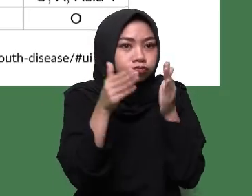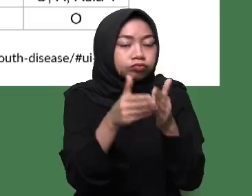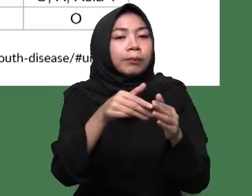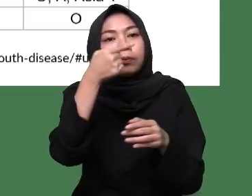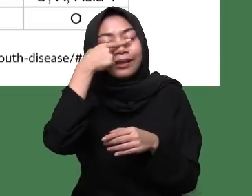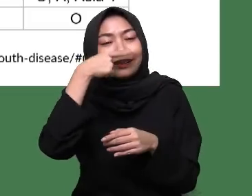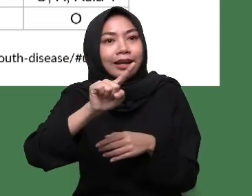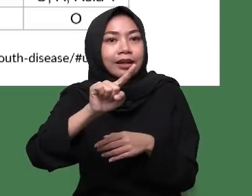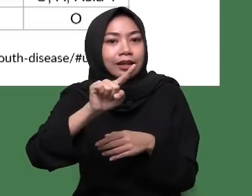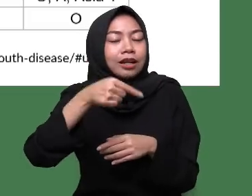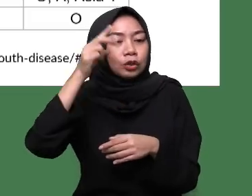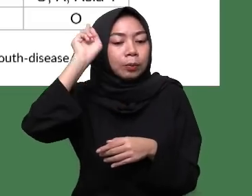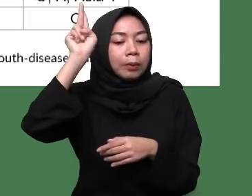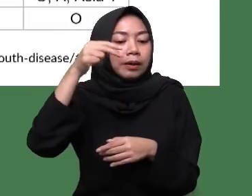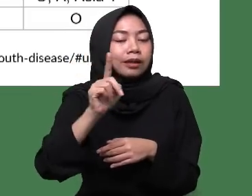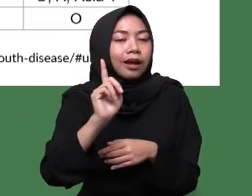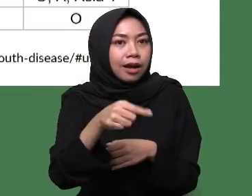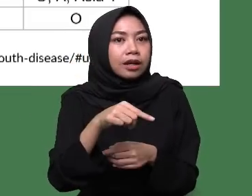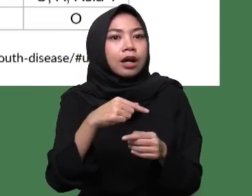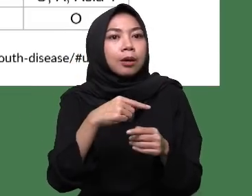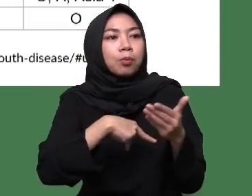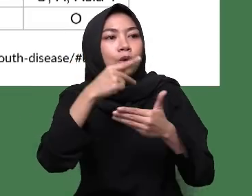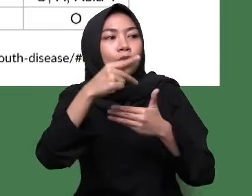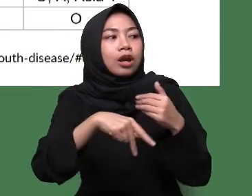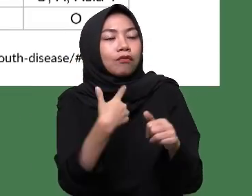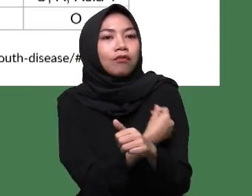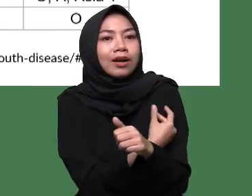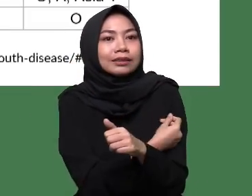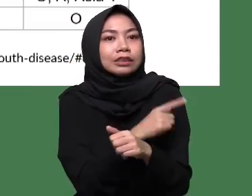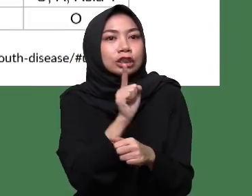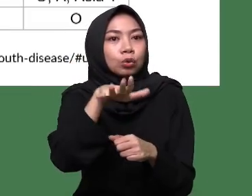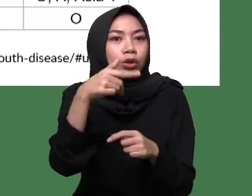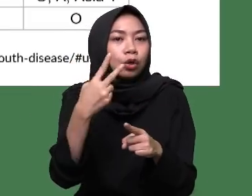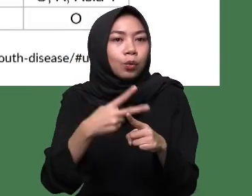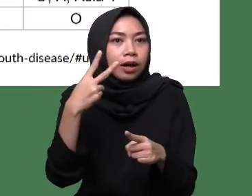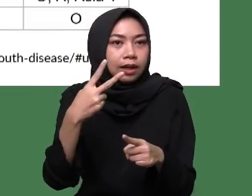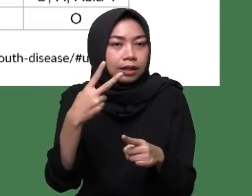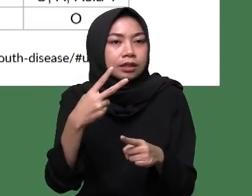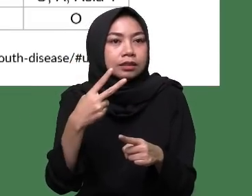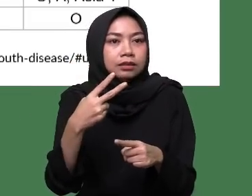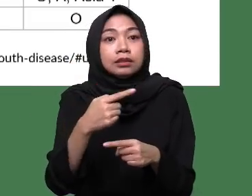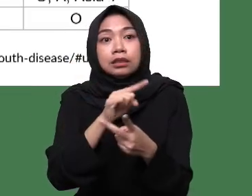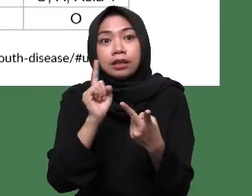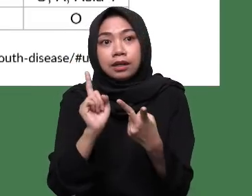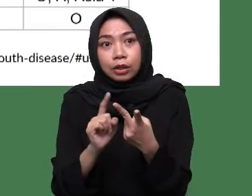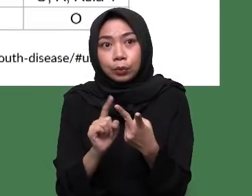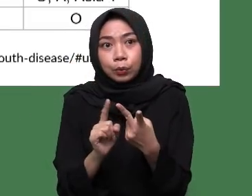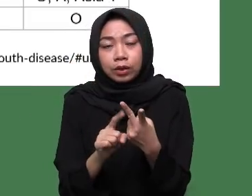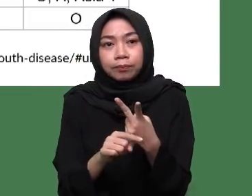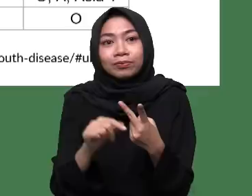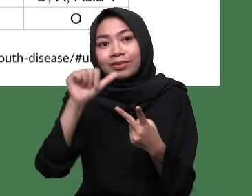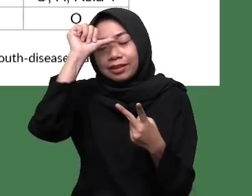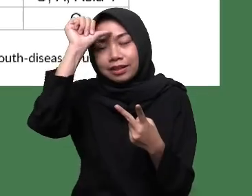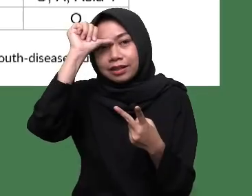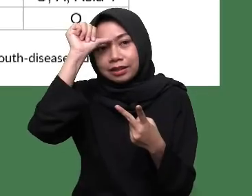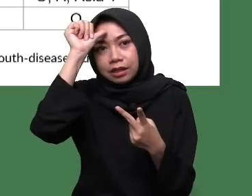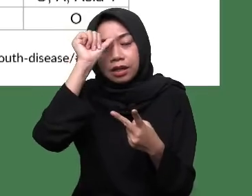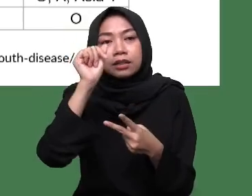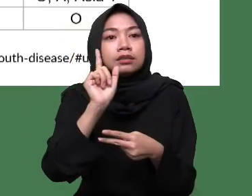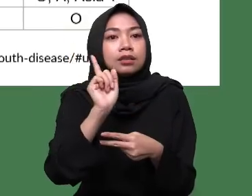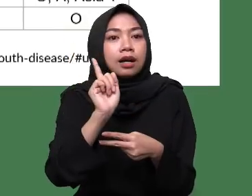supported routine FMD vaccinations 2 times a year in ruminants. Meanwhile, India has